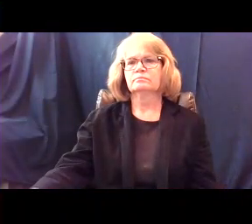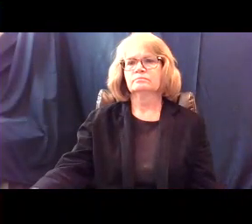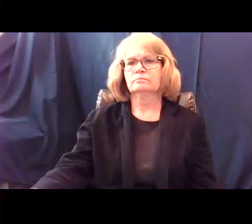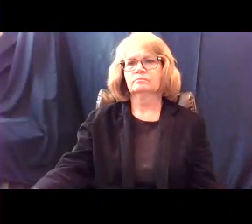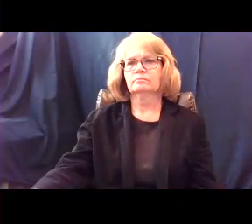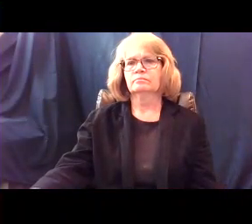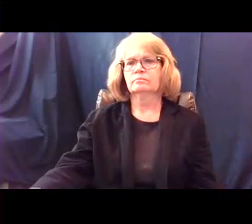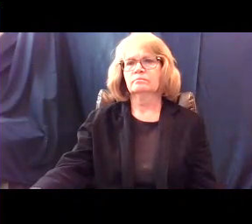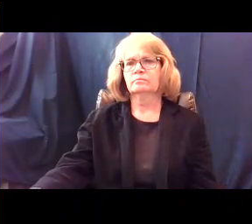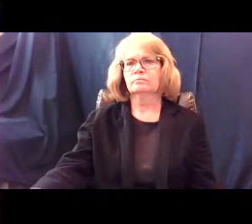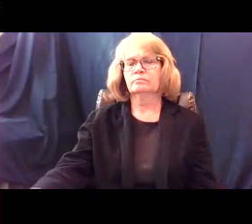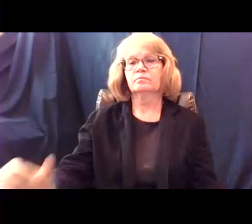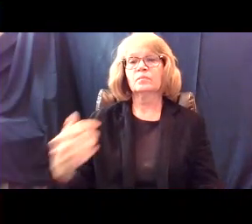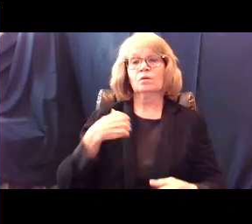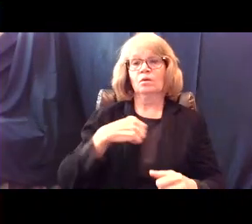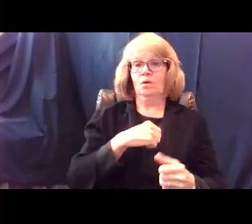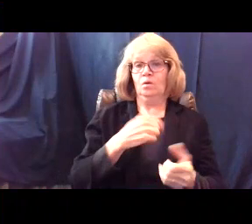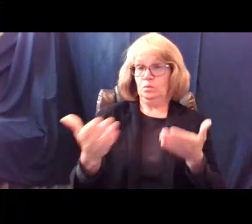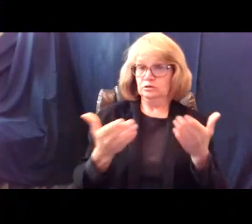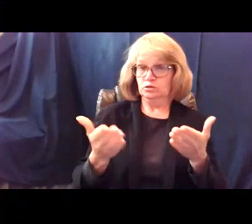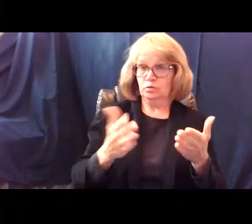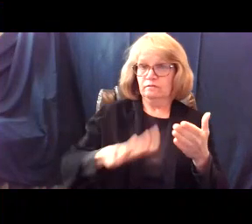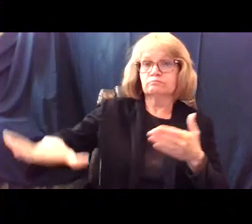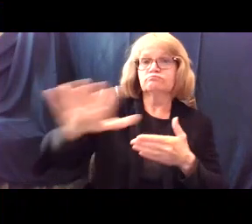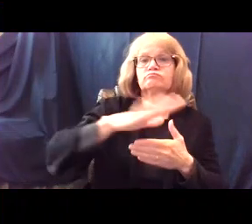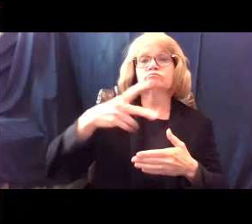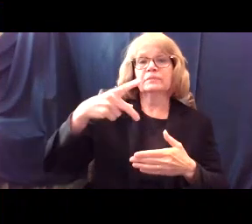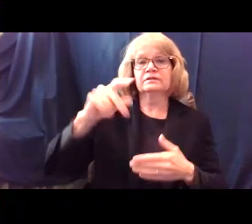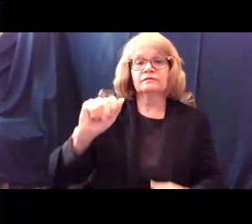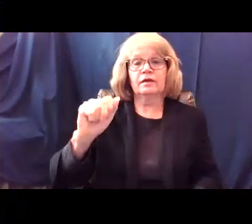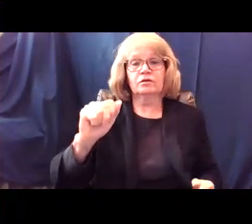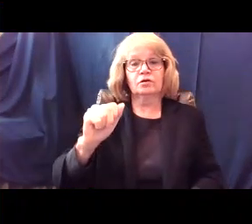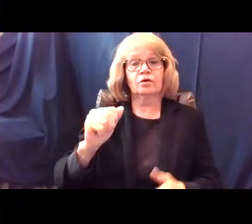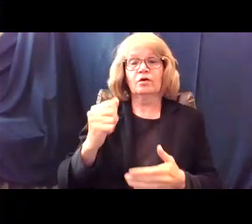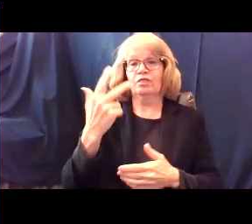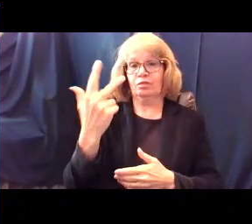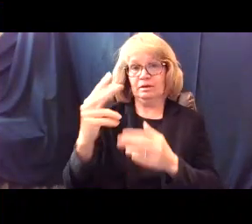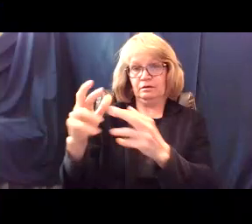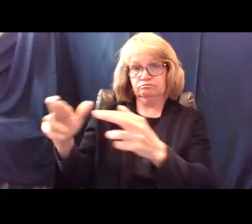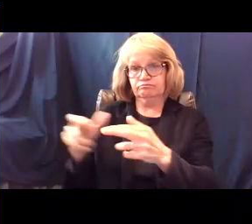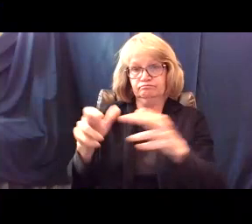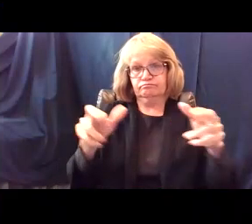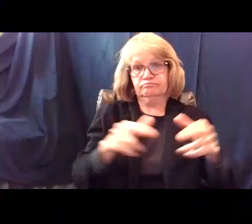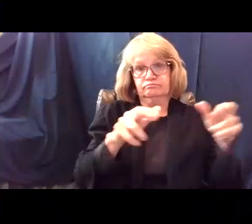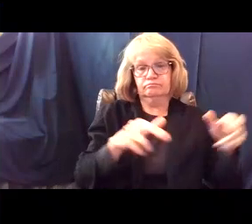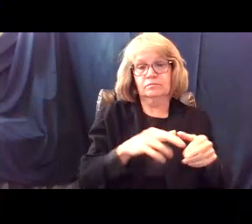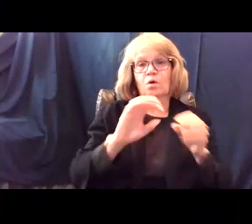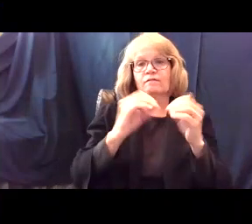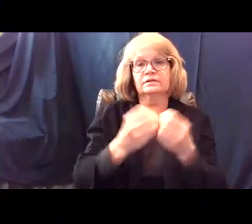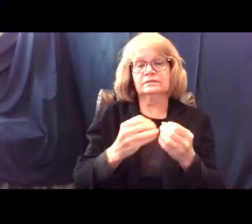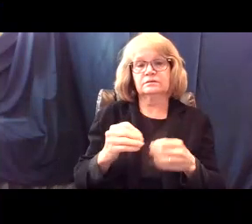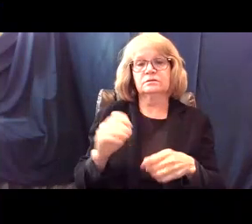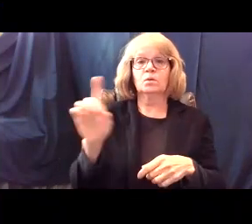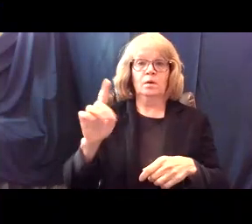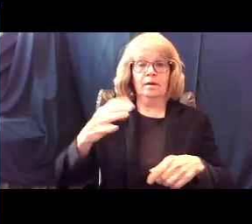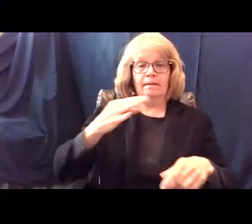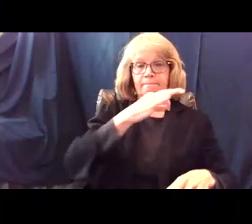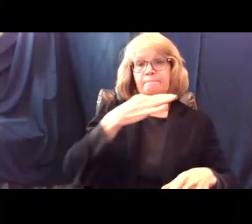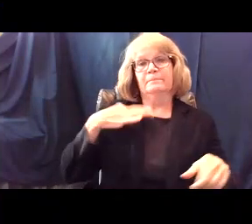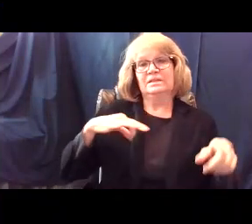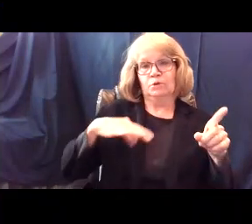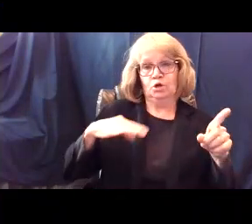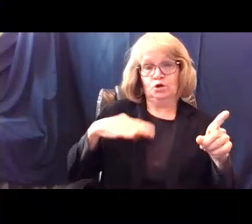So we serve the entire state of Pennsylvania, and we do that through 3 regional offices. So that includes our Pittsburgh regional office,